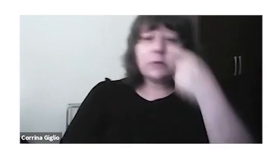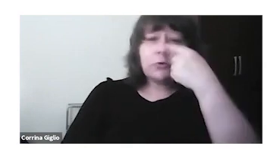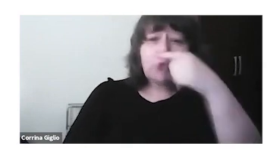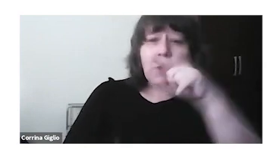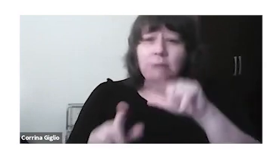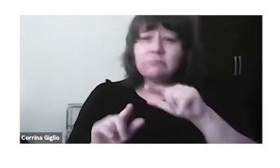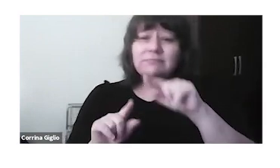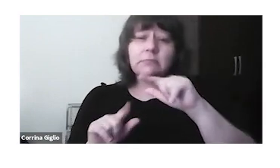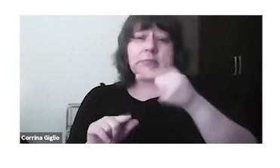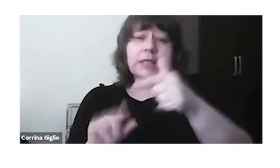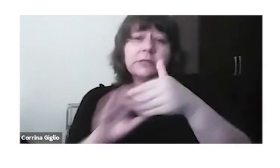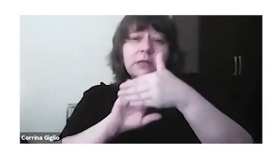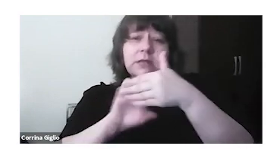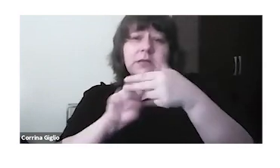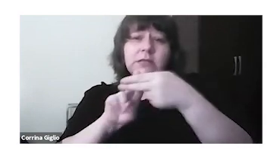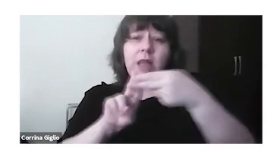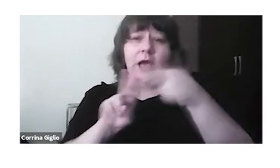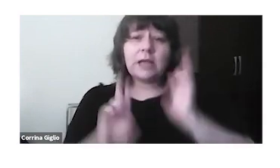slide?